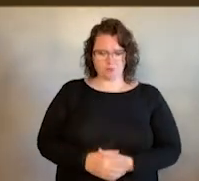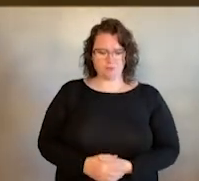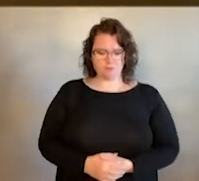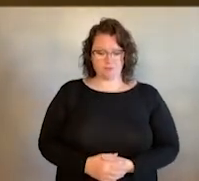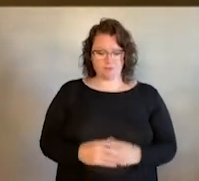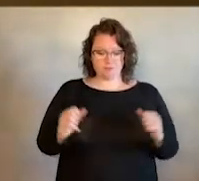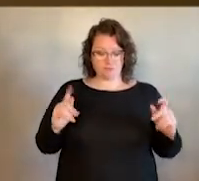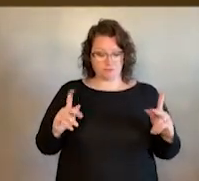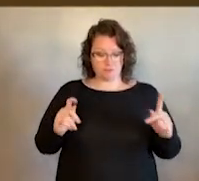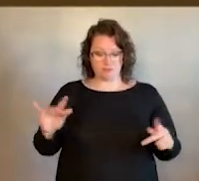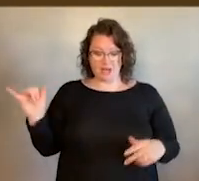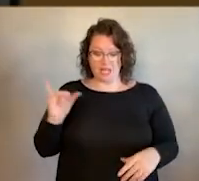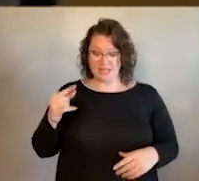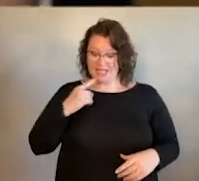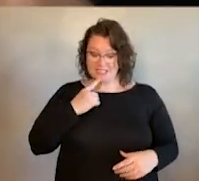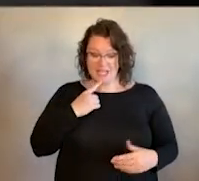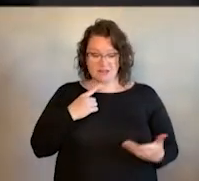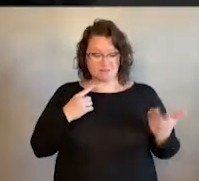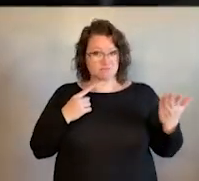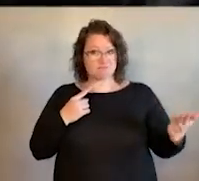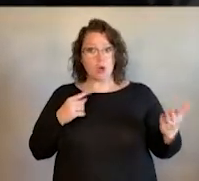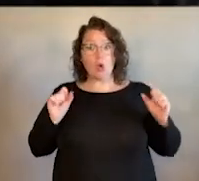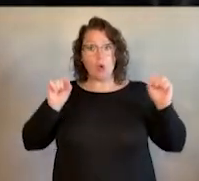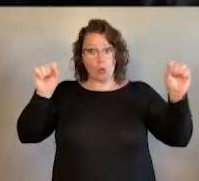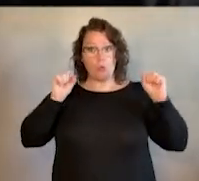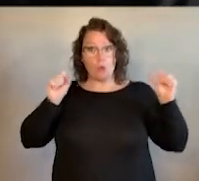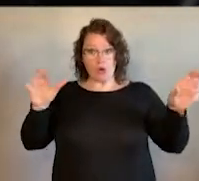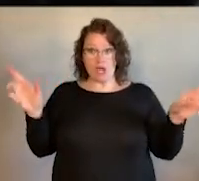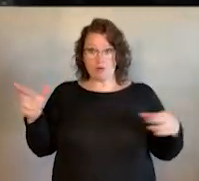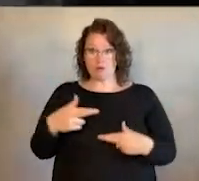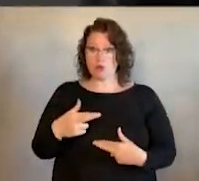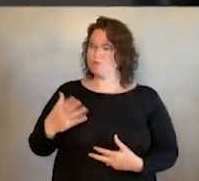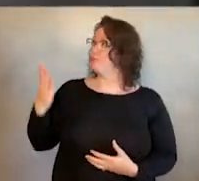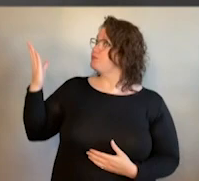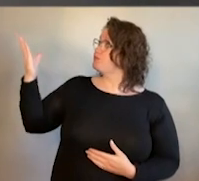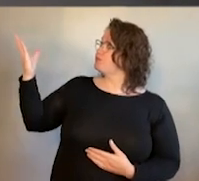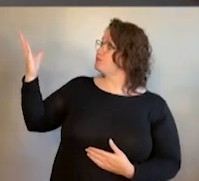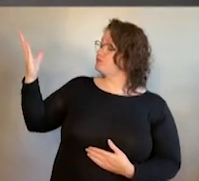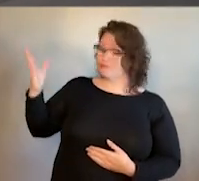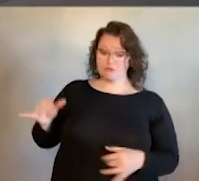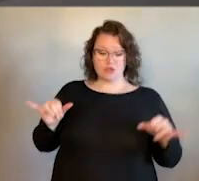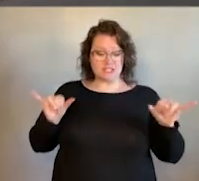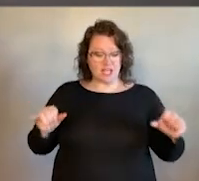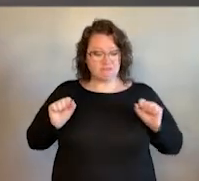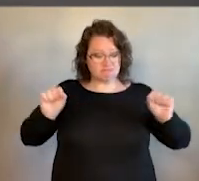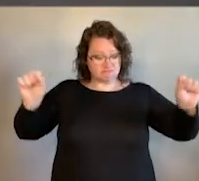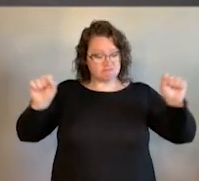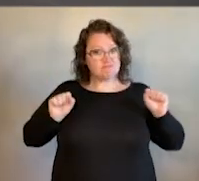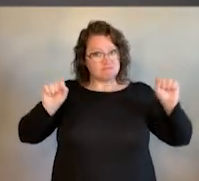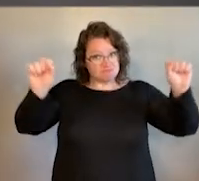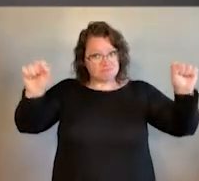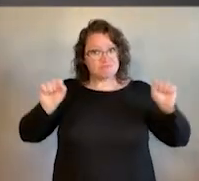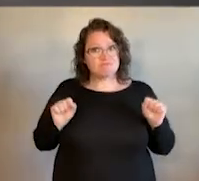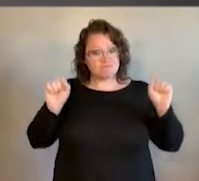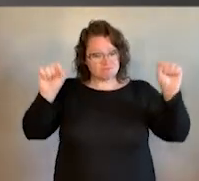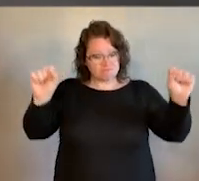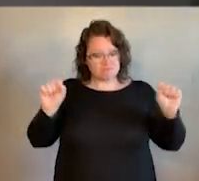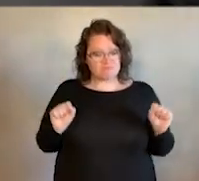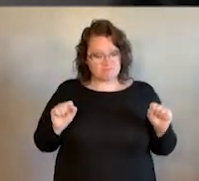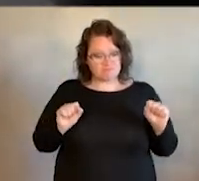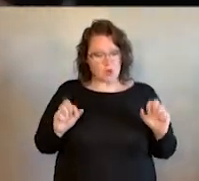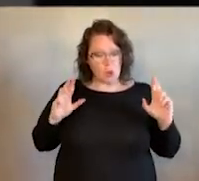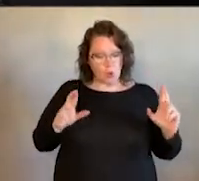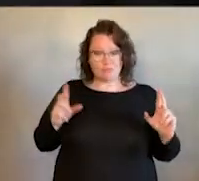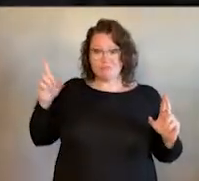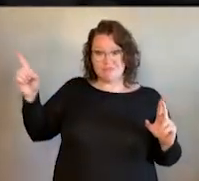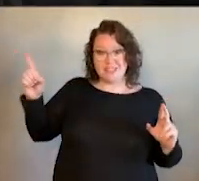All right, like I said, we have a workout room where we have to stay in shape, as hopefully Firefighter